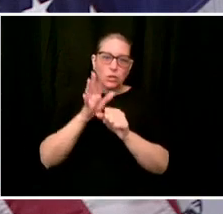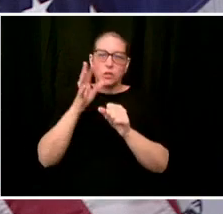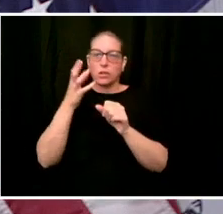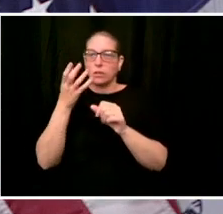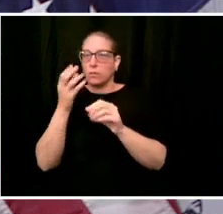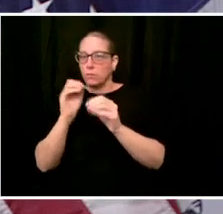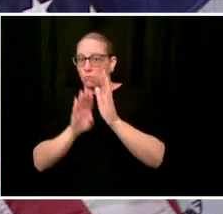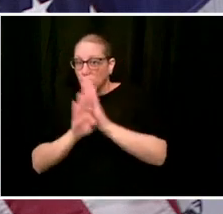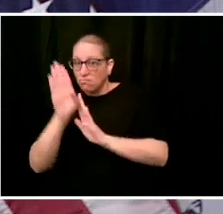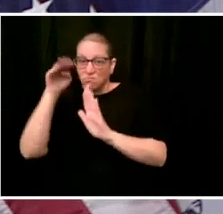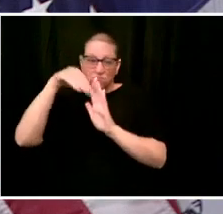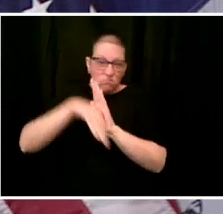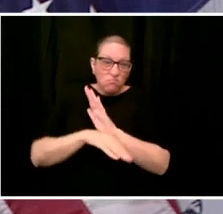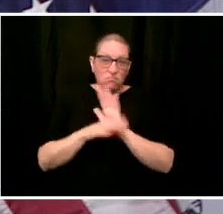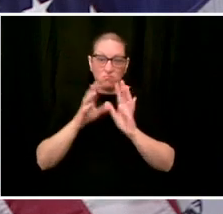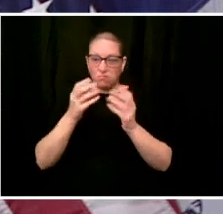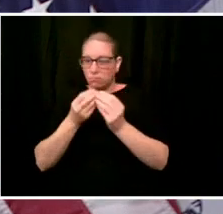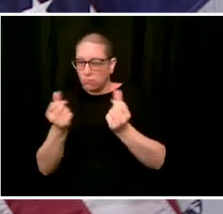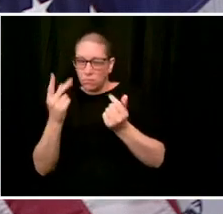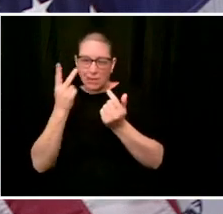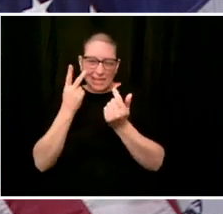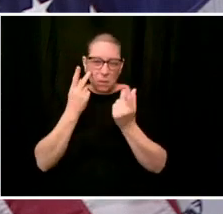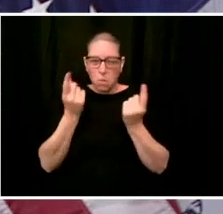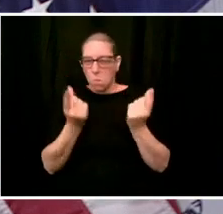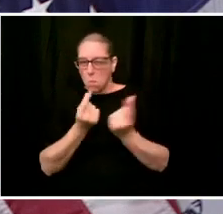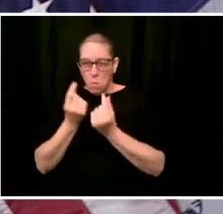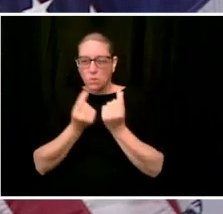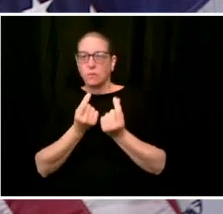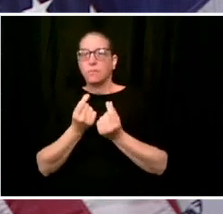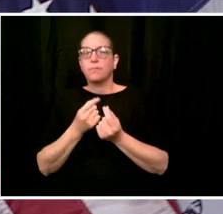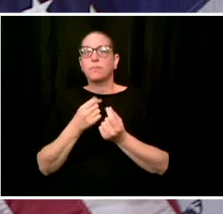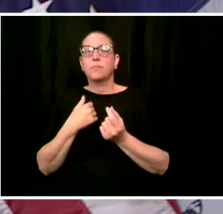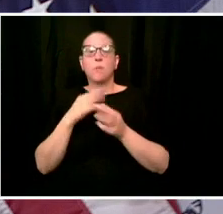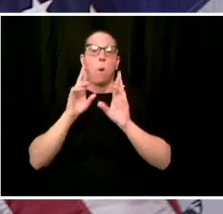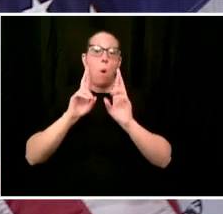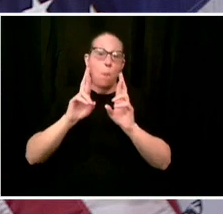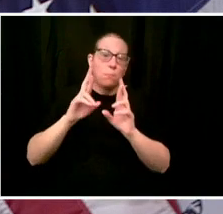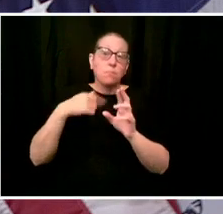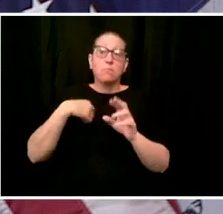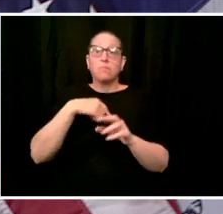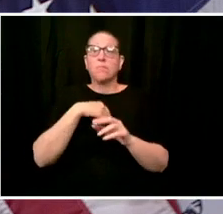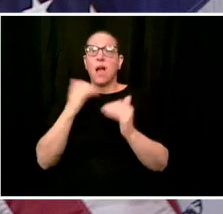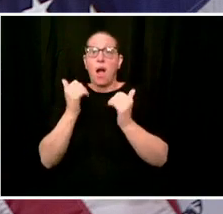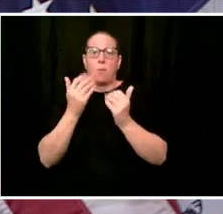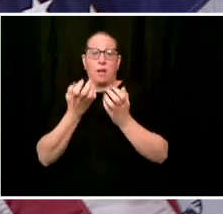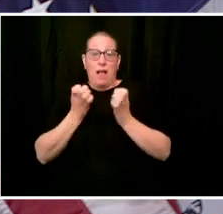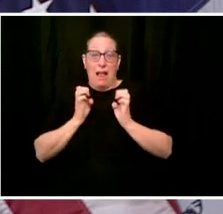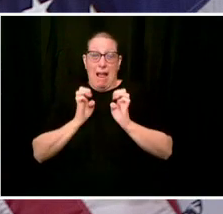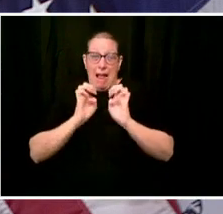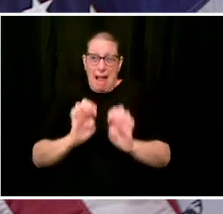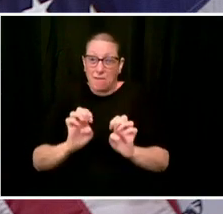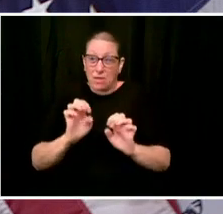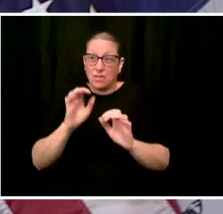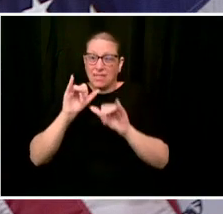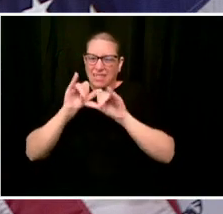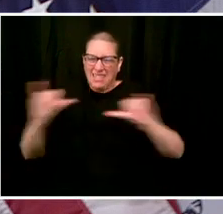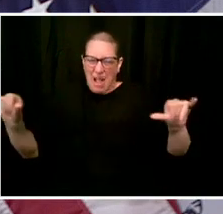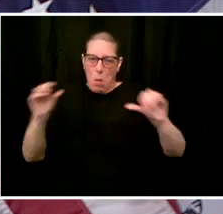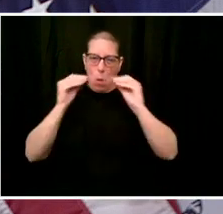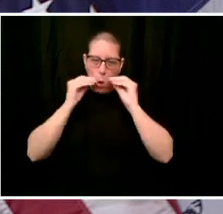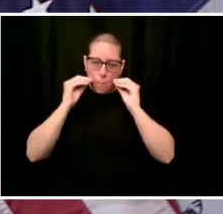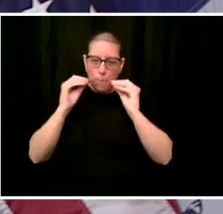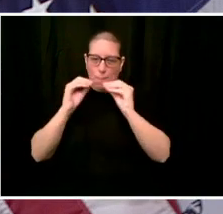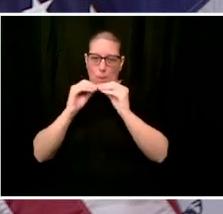hopefully have taken us to a very, very different place by early September. But health and safety first,